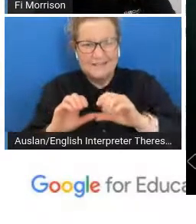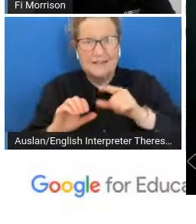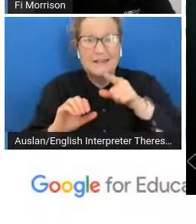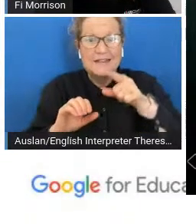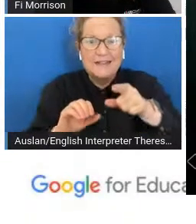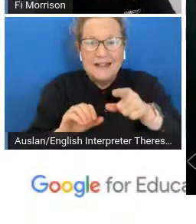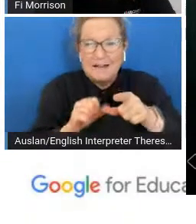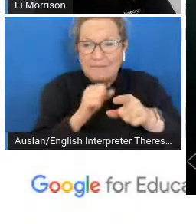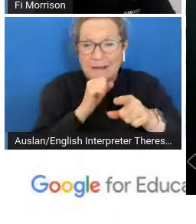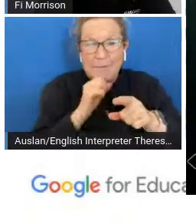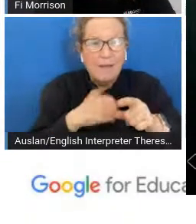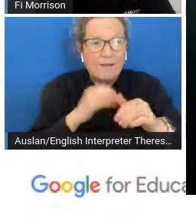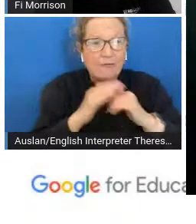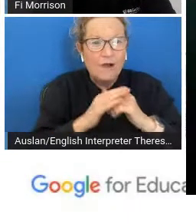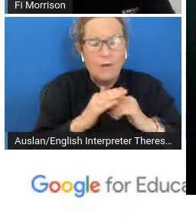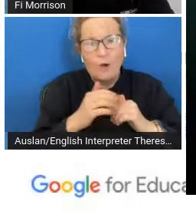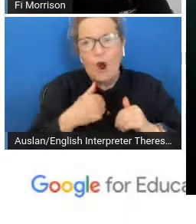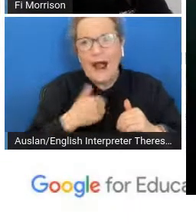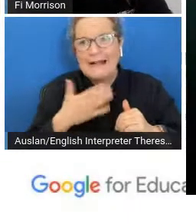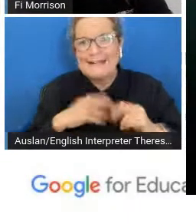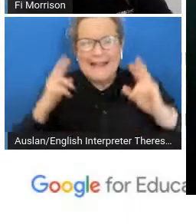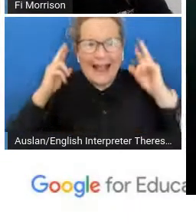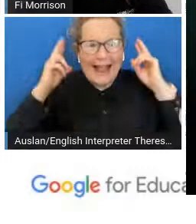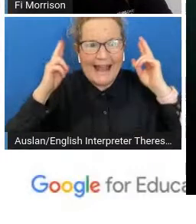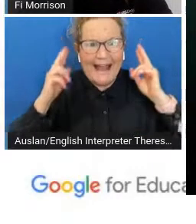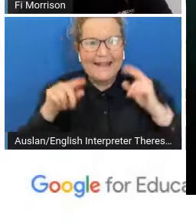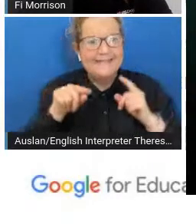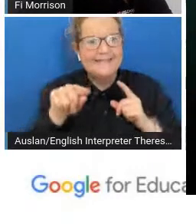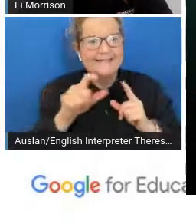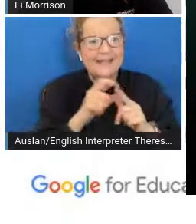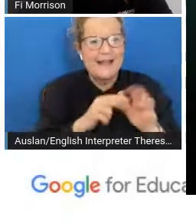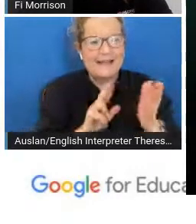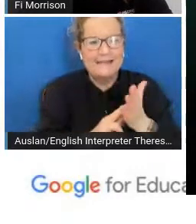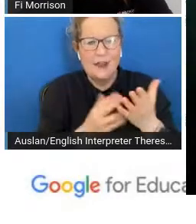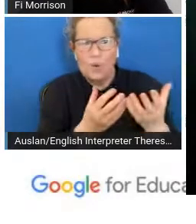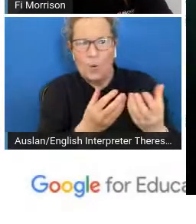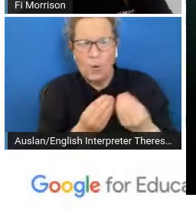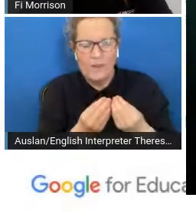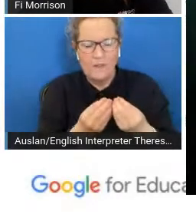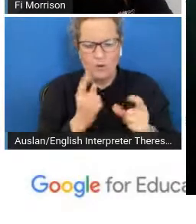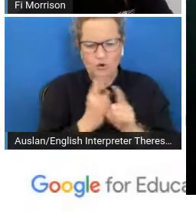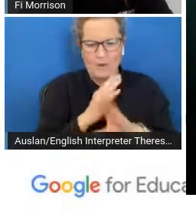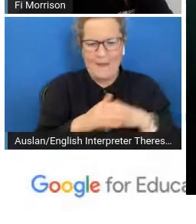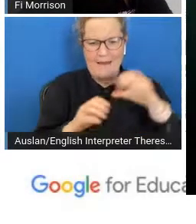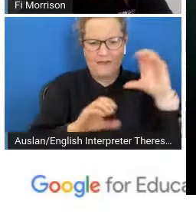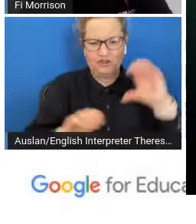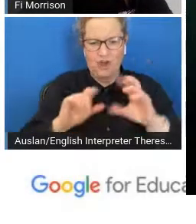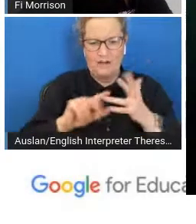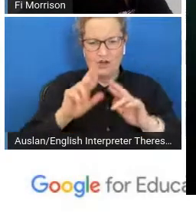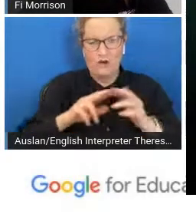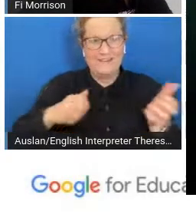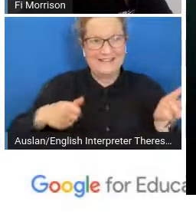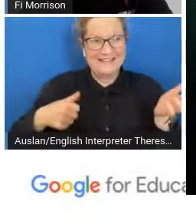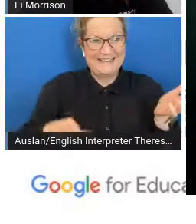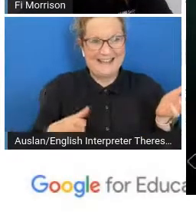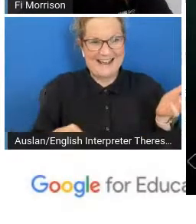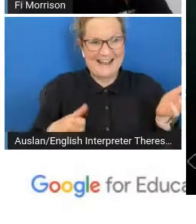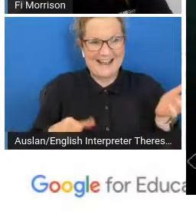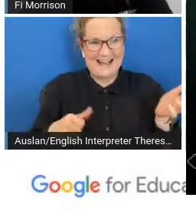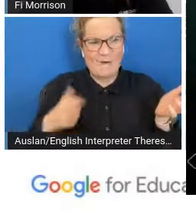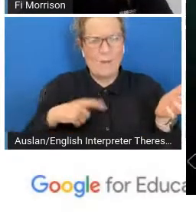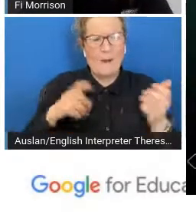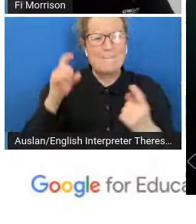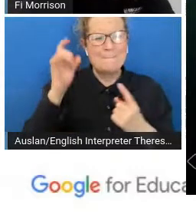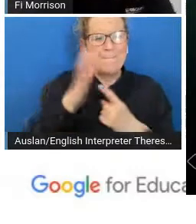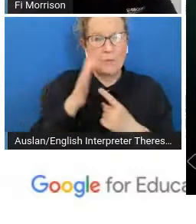that point in my life. And we are talking about the science of guitars and why it's important. This is some of the